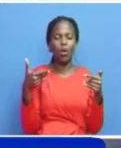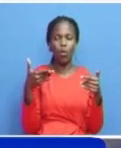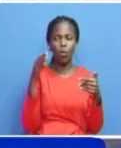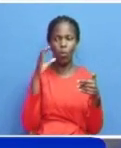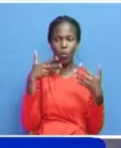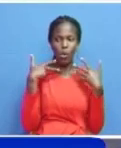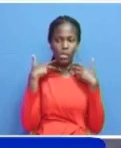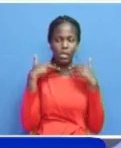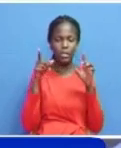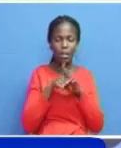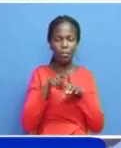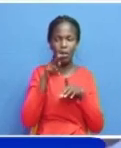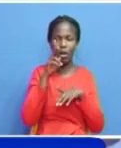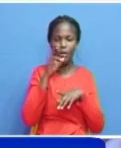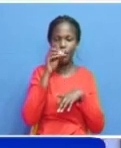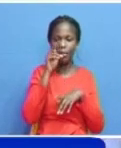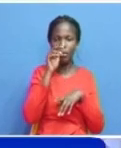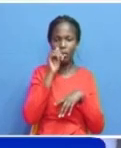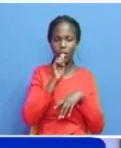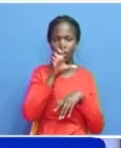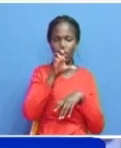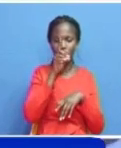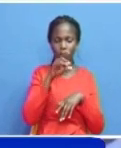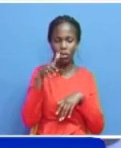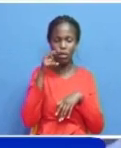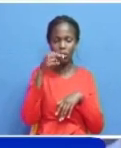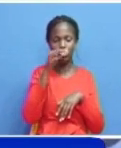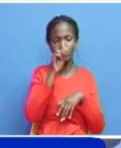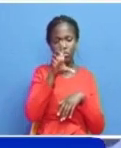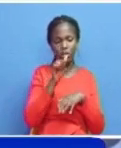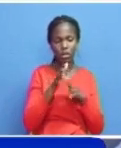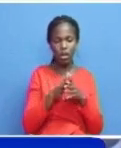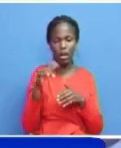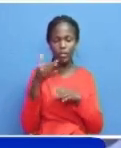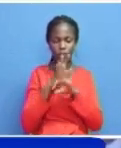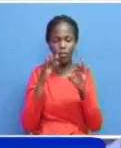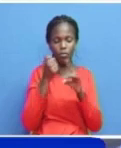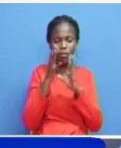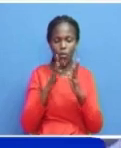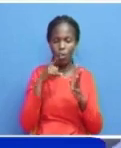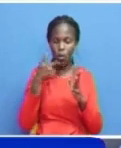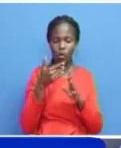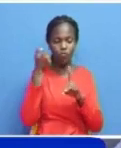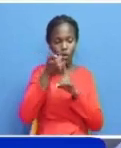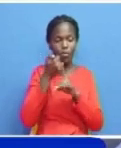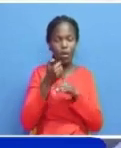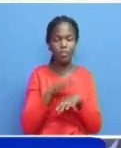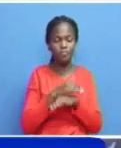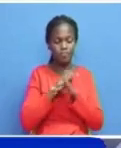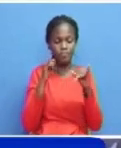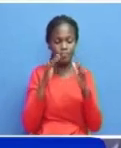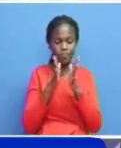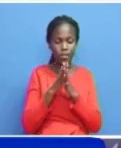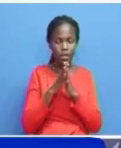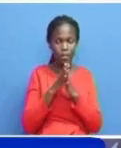well as Ronald Ngala and his fellow freedom fighters who advocated independence and decentralized